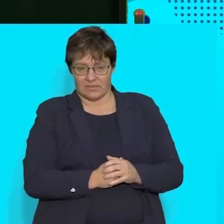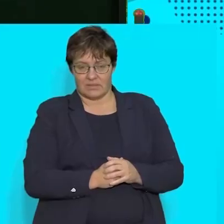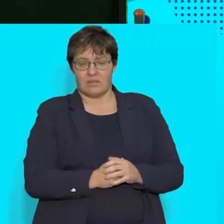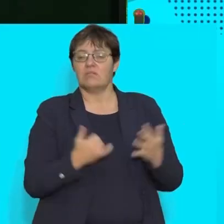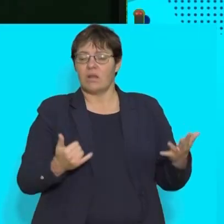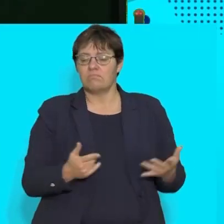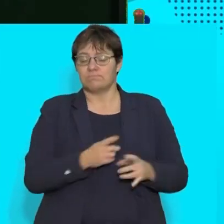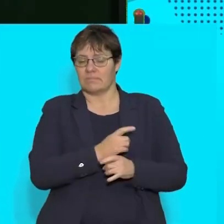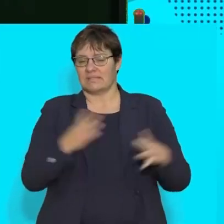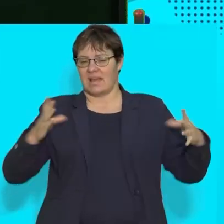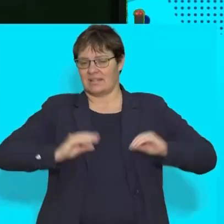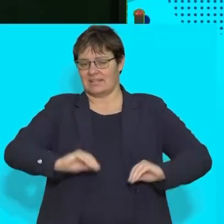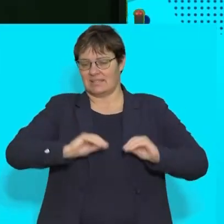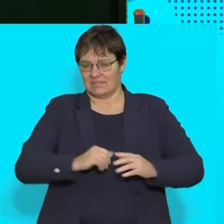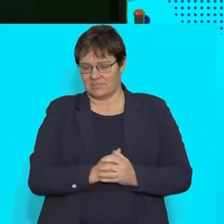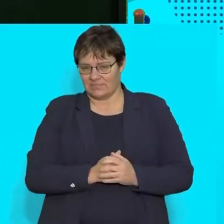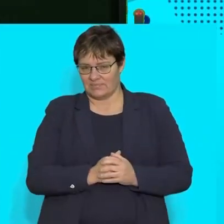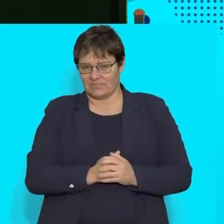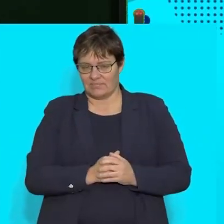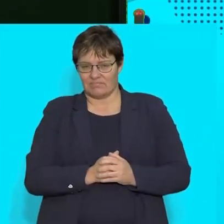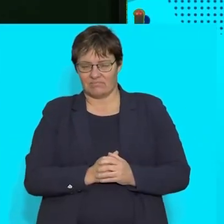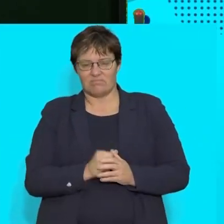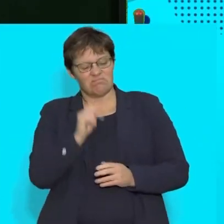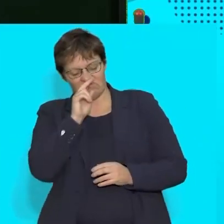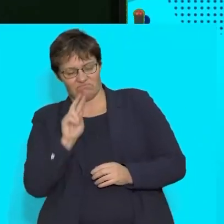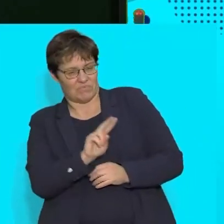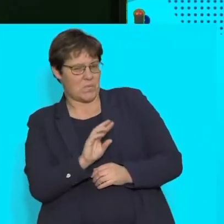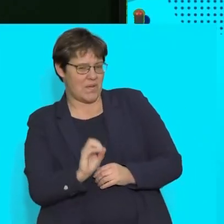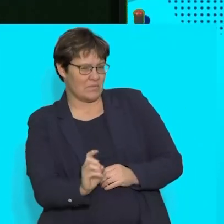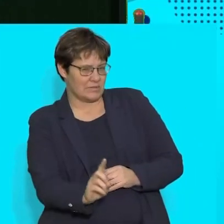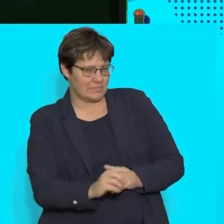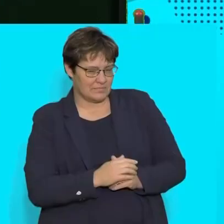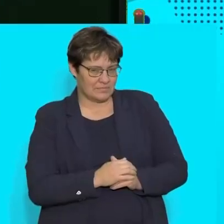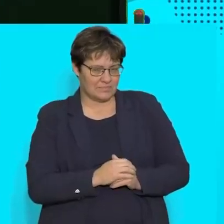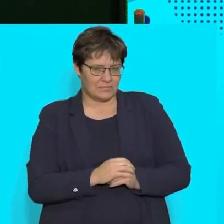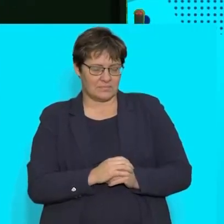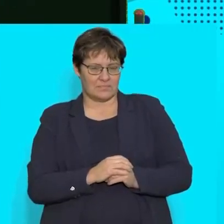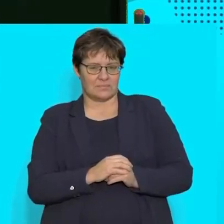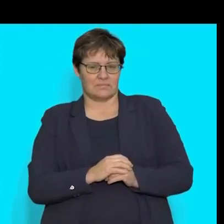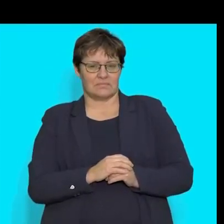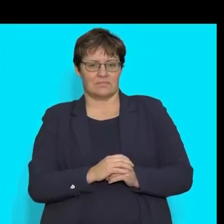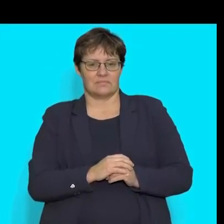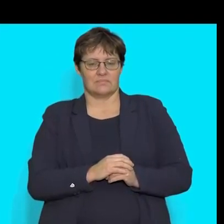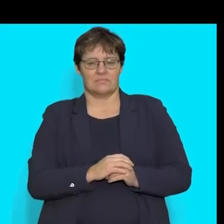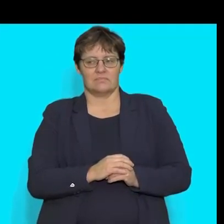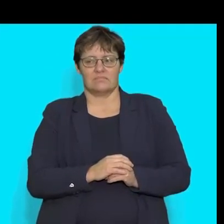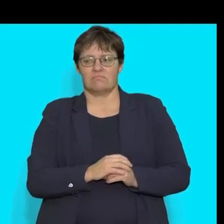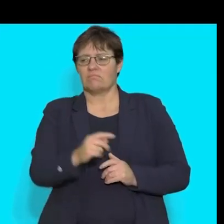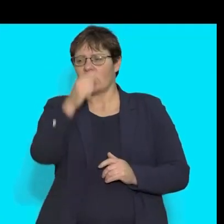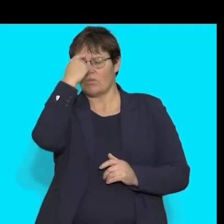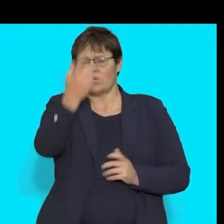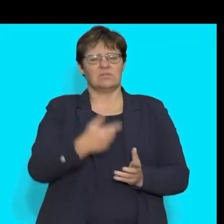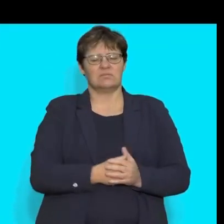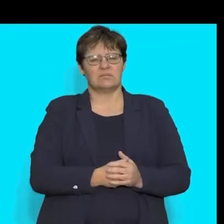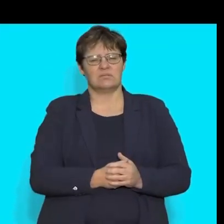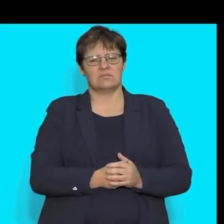them. So let's get straight into the lesson. Let's see what we have in store for you. So guys,